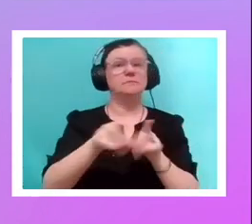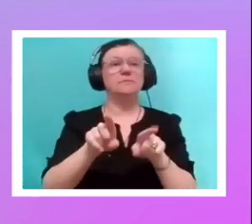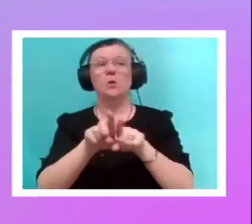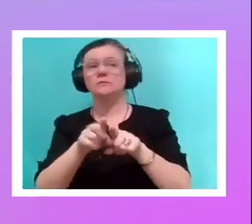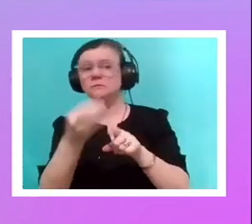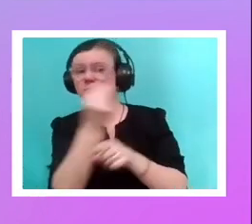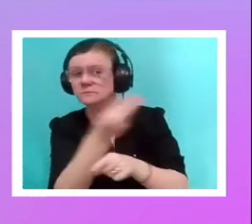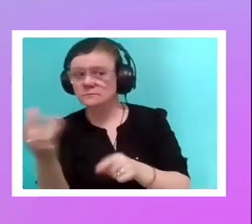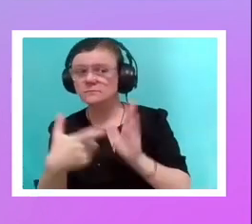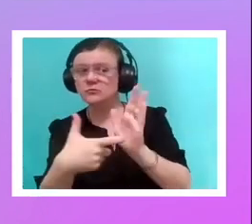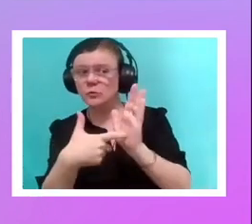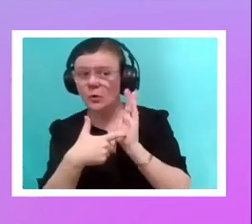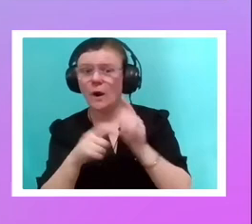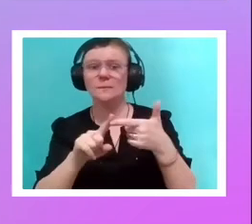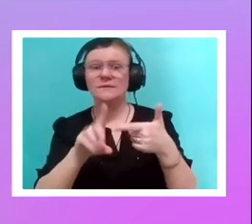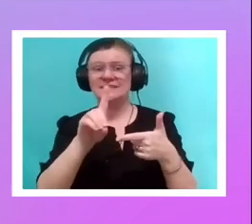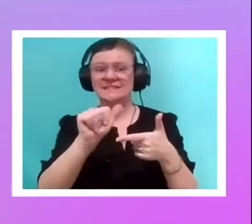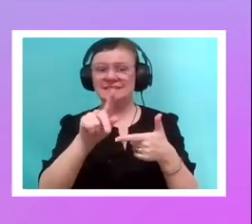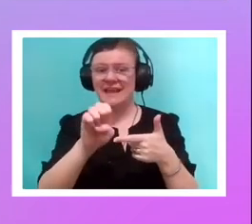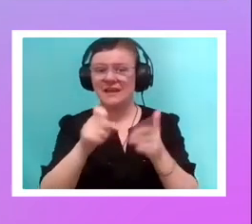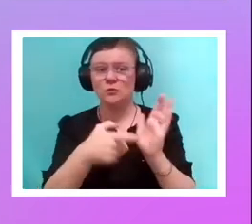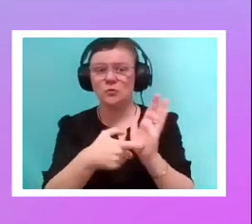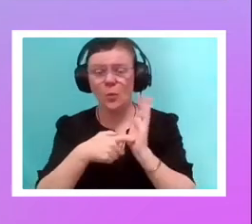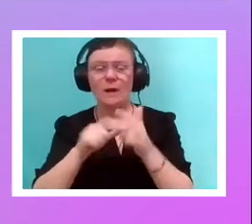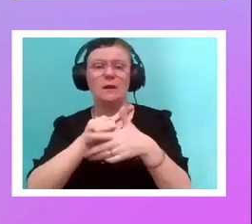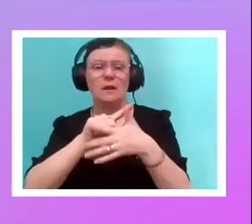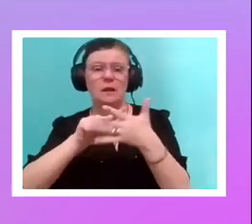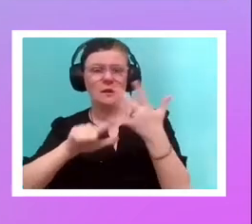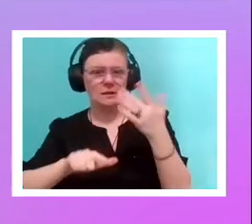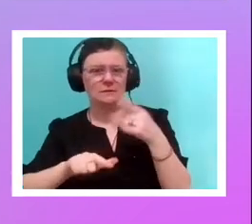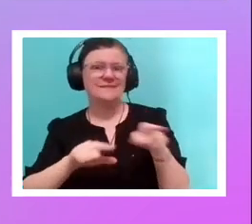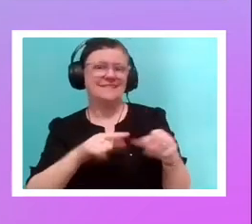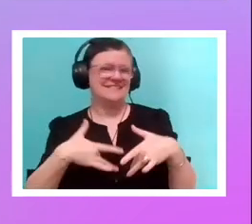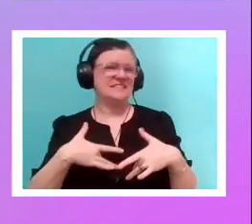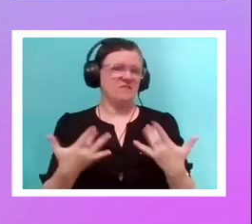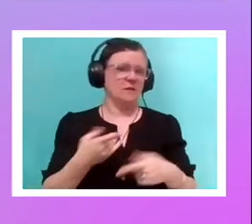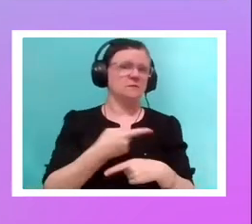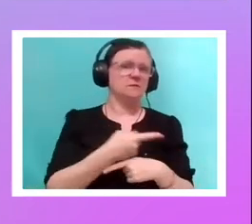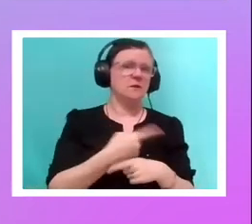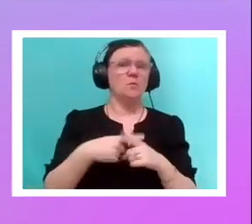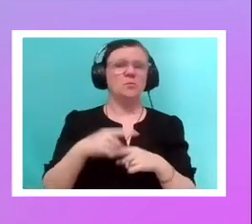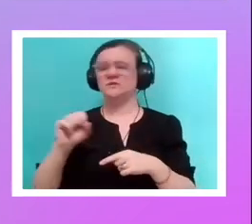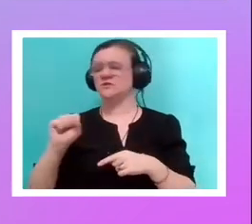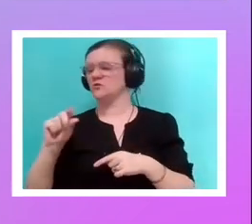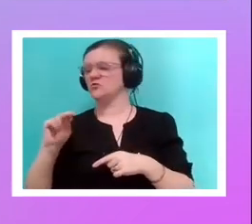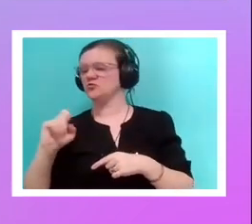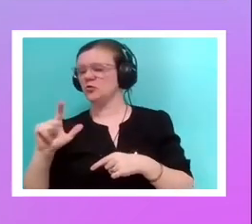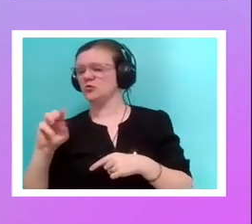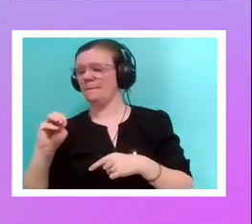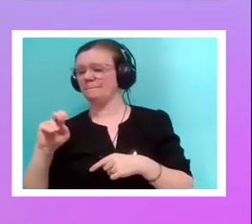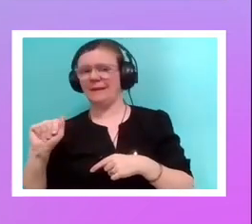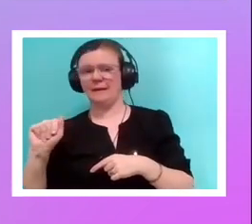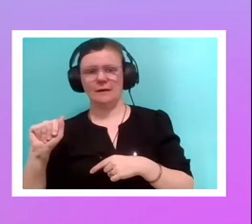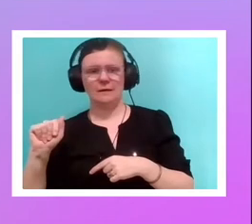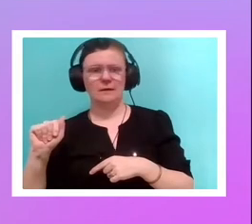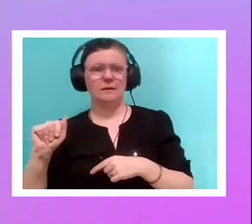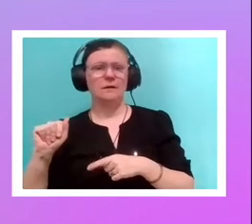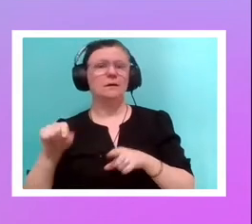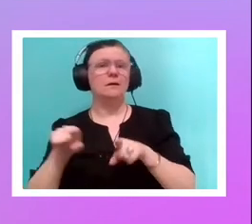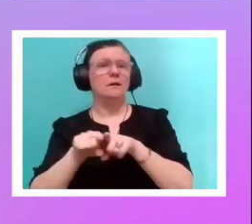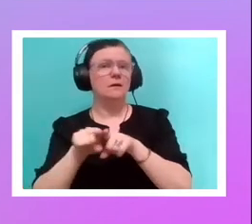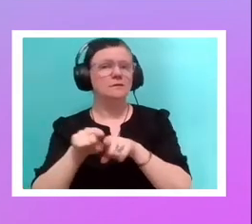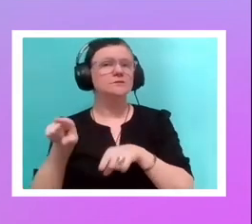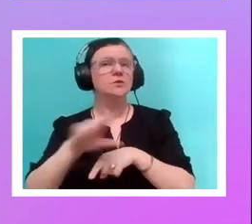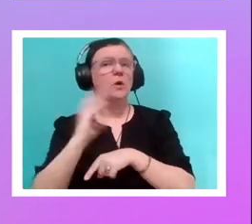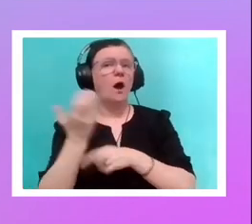requirements were, the dates, those sort of things. And it's through events like this and social media. And also it links to